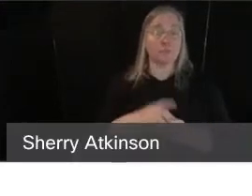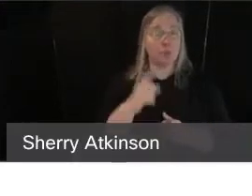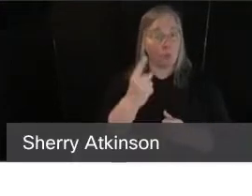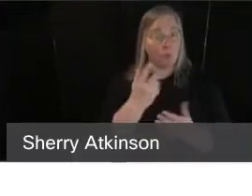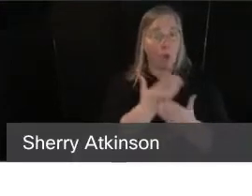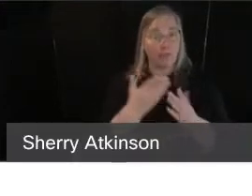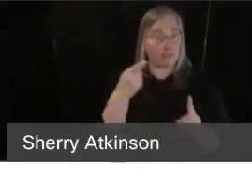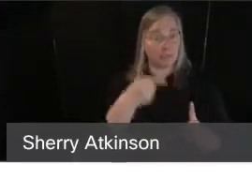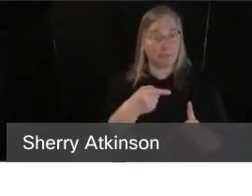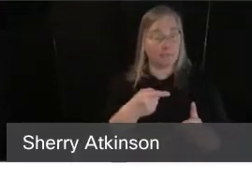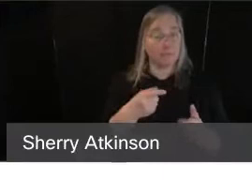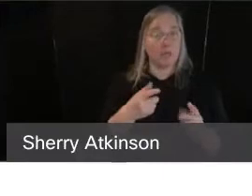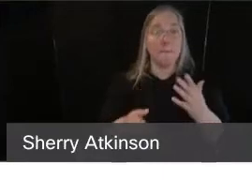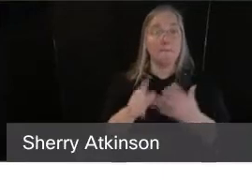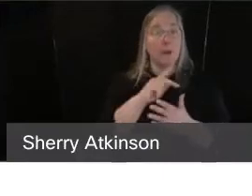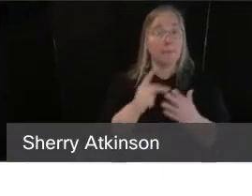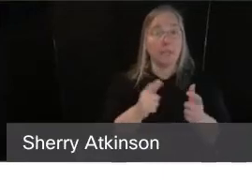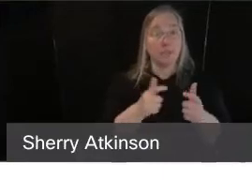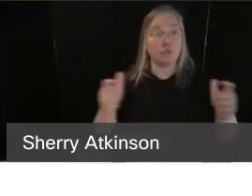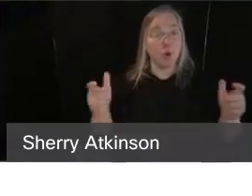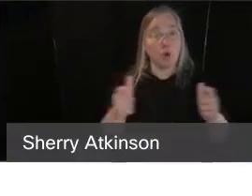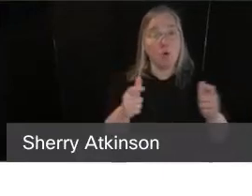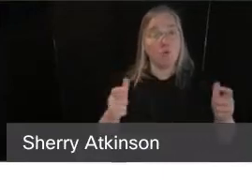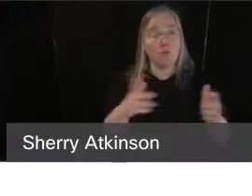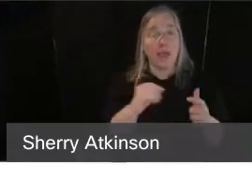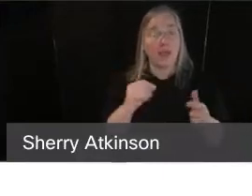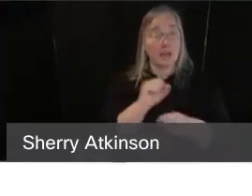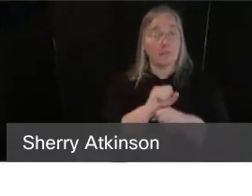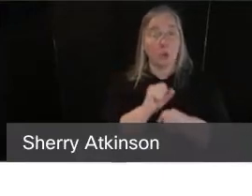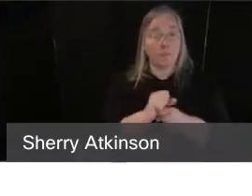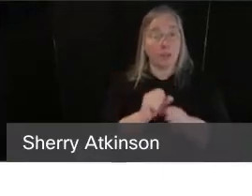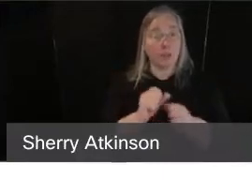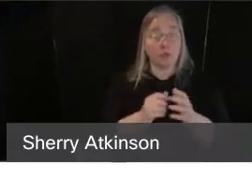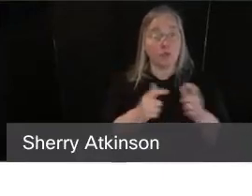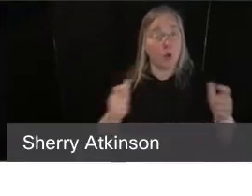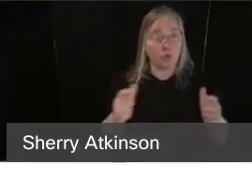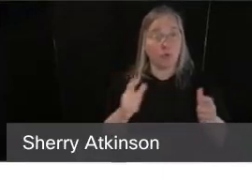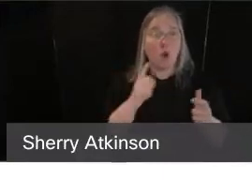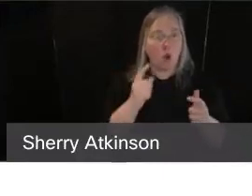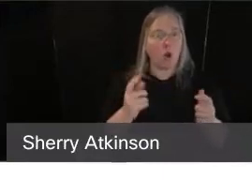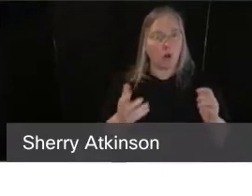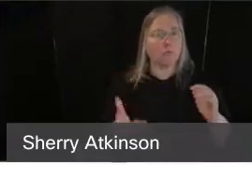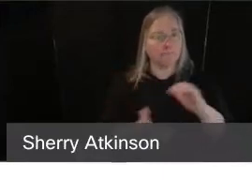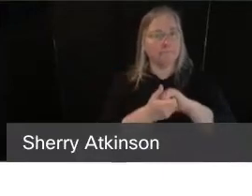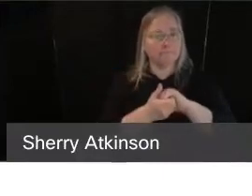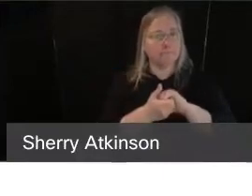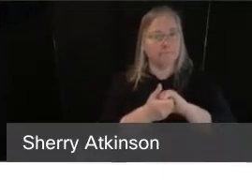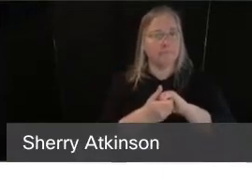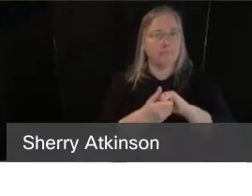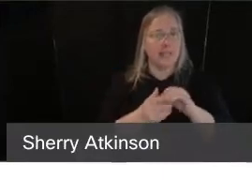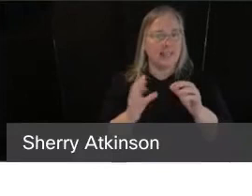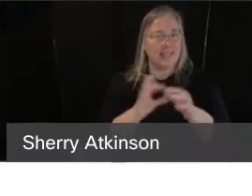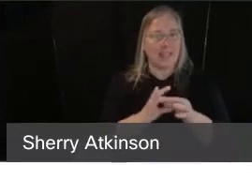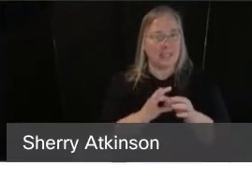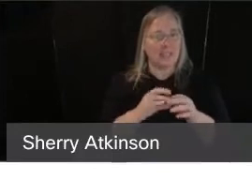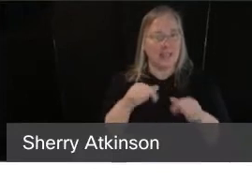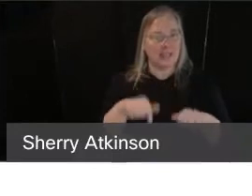that population growth and employment growth have been integrally linked in the county, and that is a good